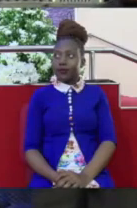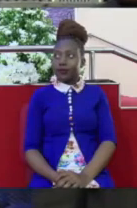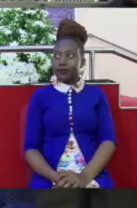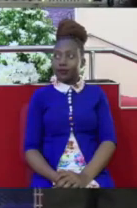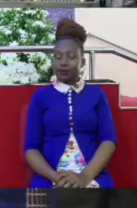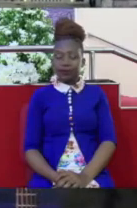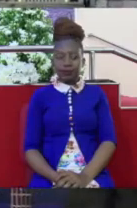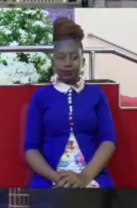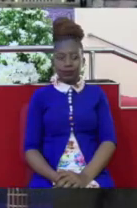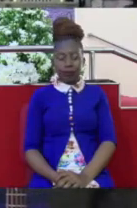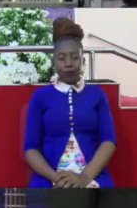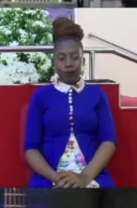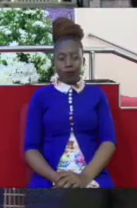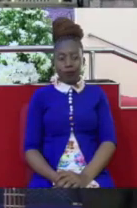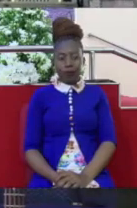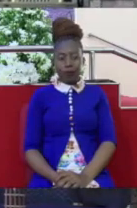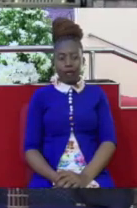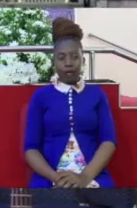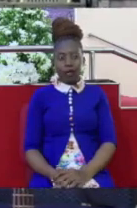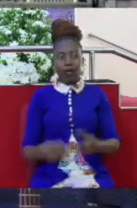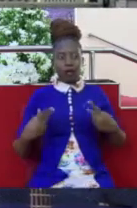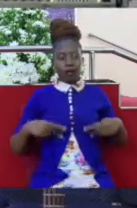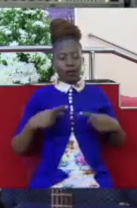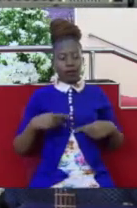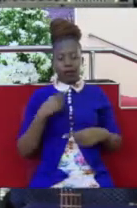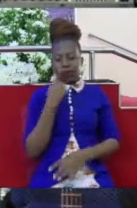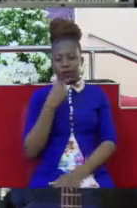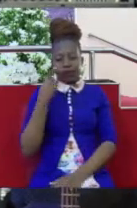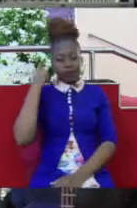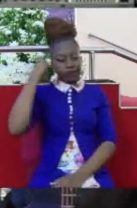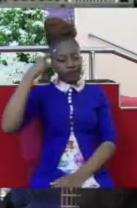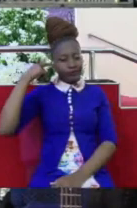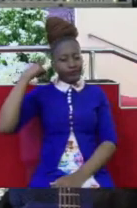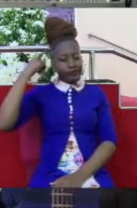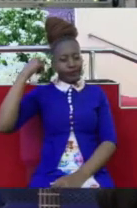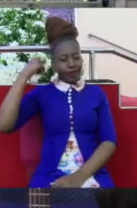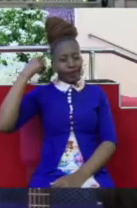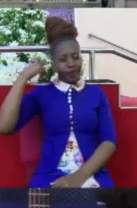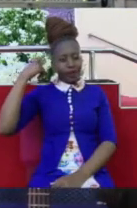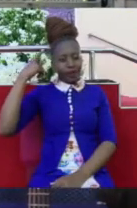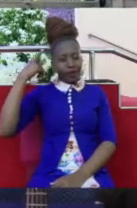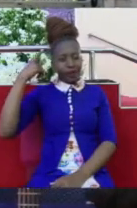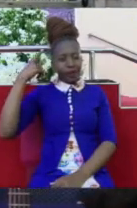Look, people with half a brain. Watu ambao wana akili punguani.